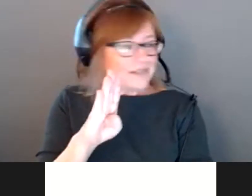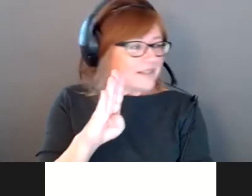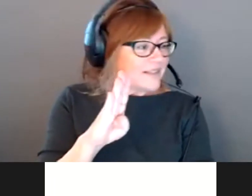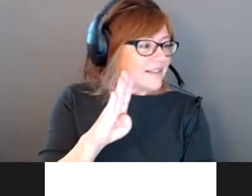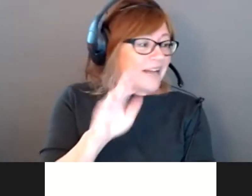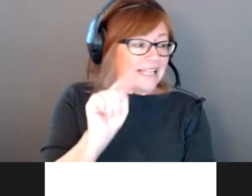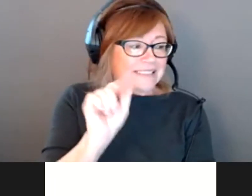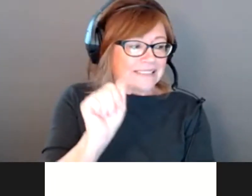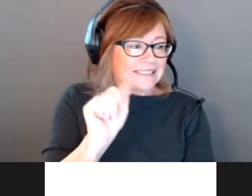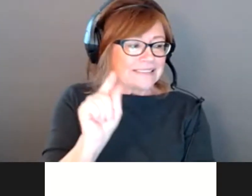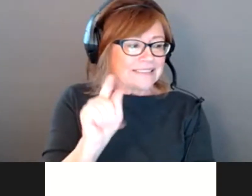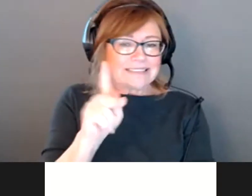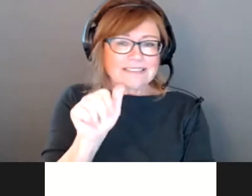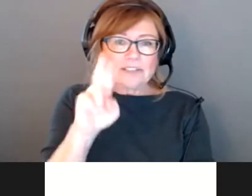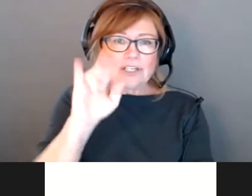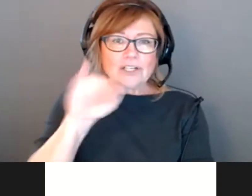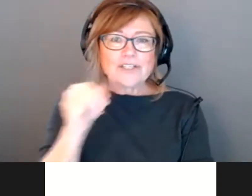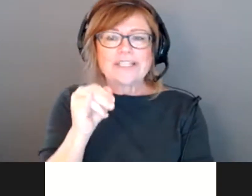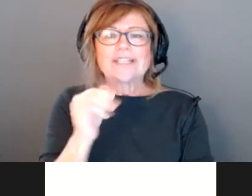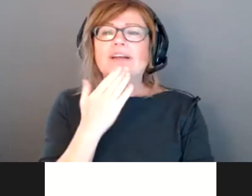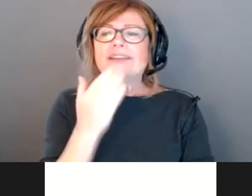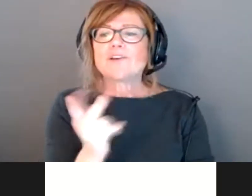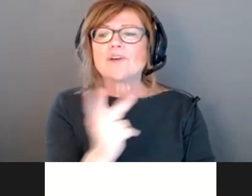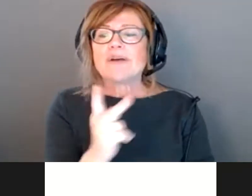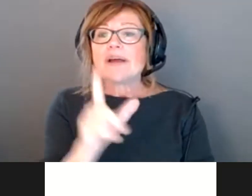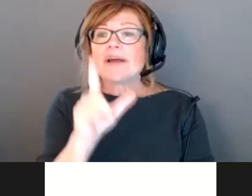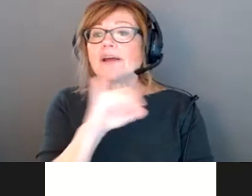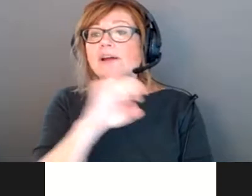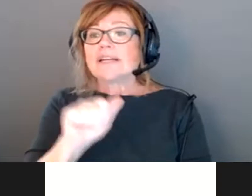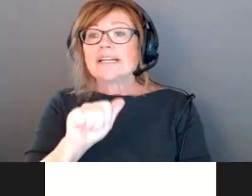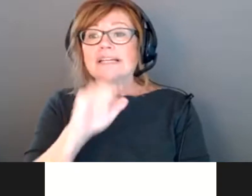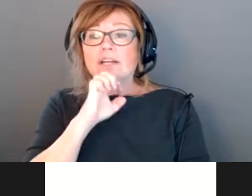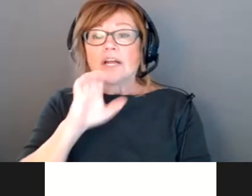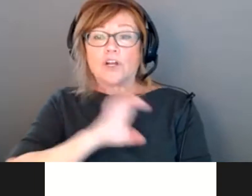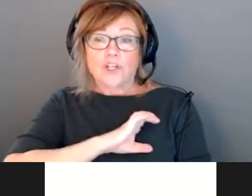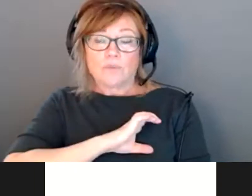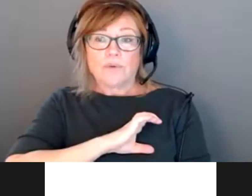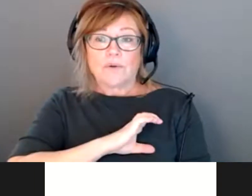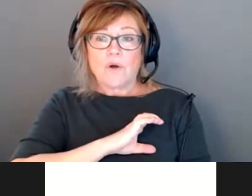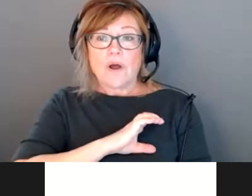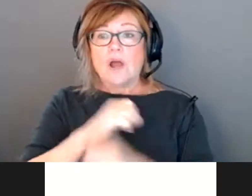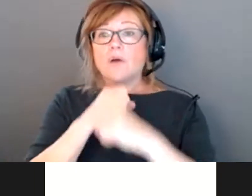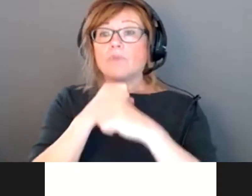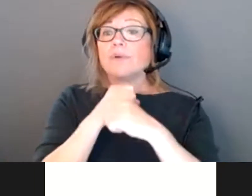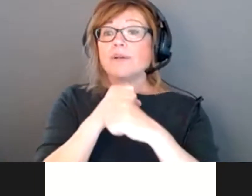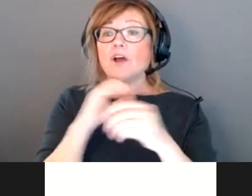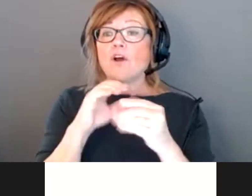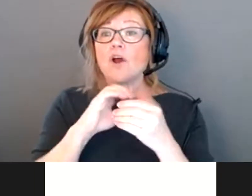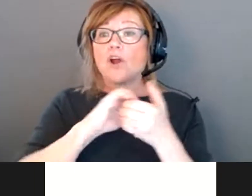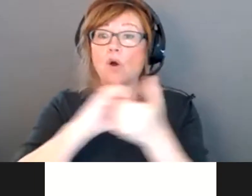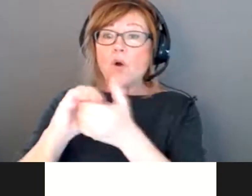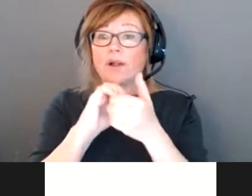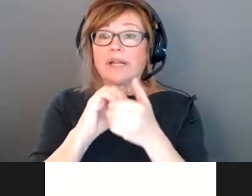And Lisa, who is the chair of the Etobicoke Prevention Coalition of Elder Abuse